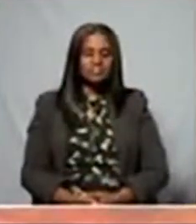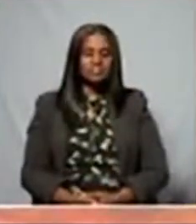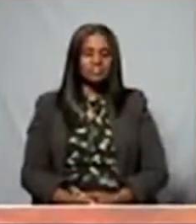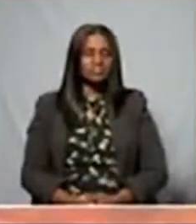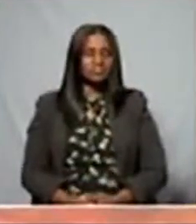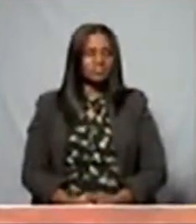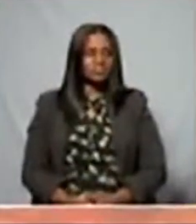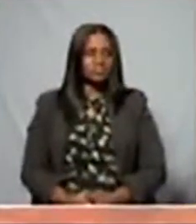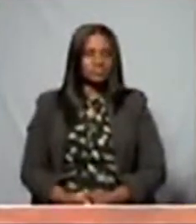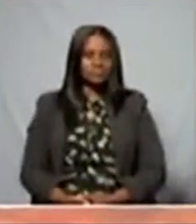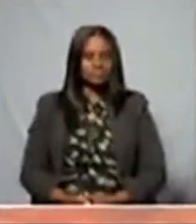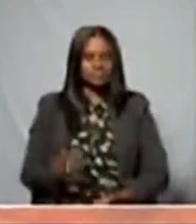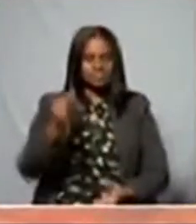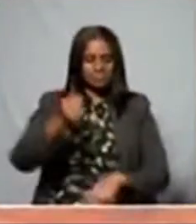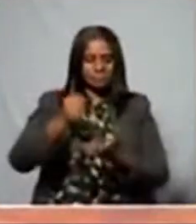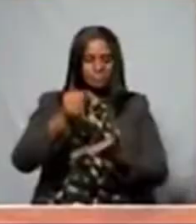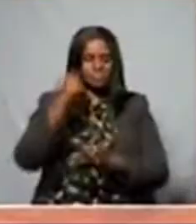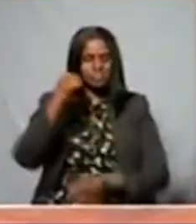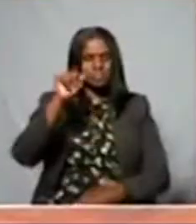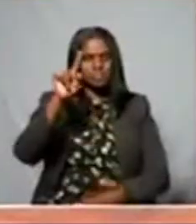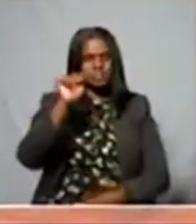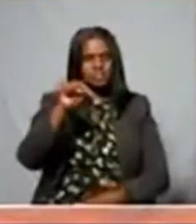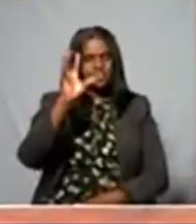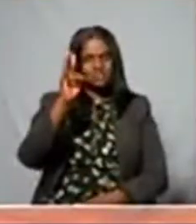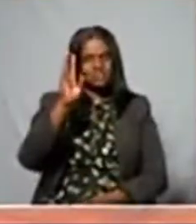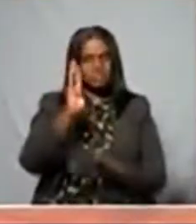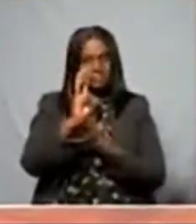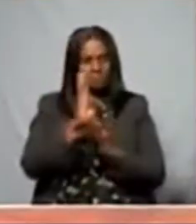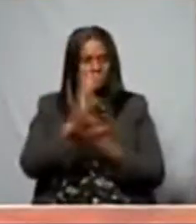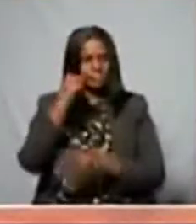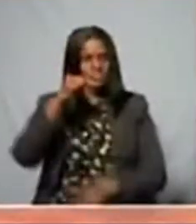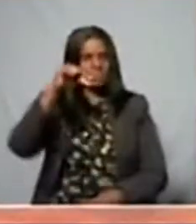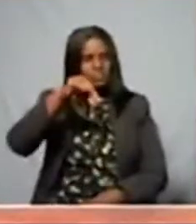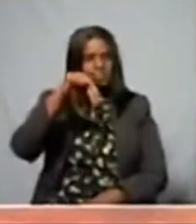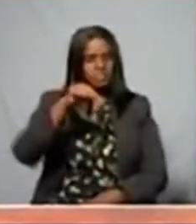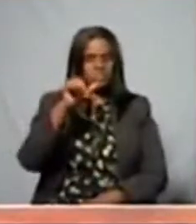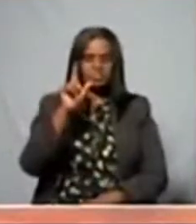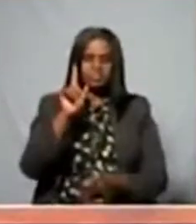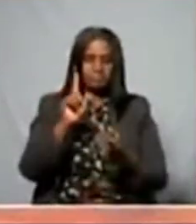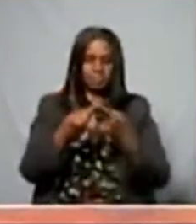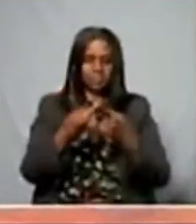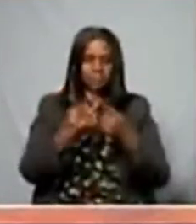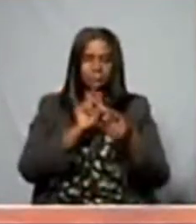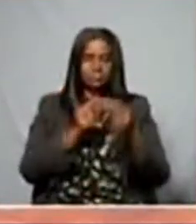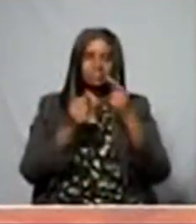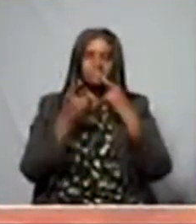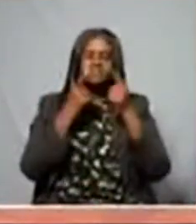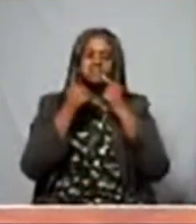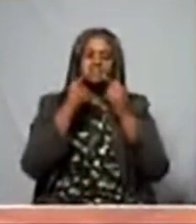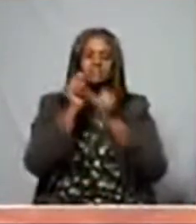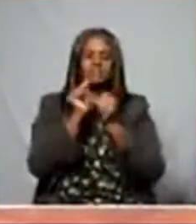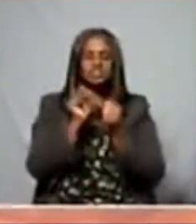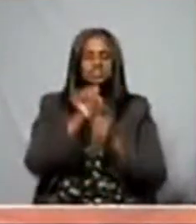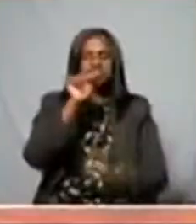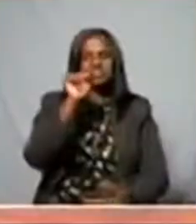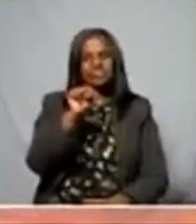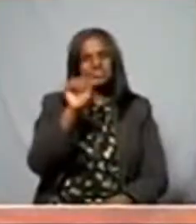from a budget for 1.6 billion, for quarter 1, we are talking about